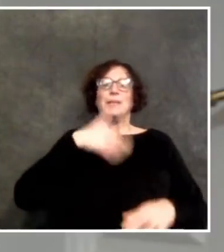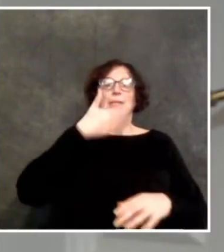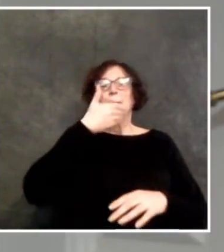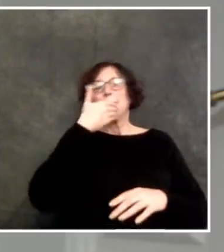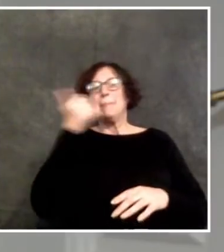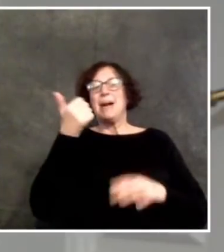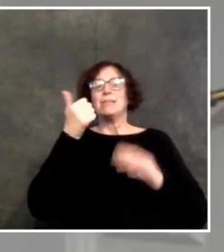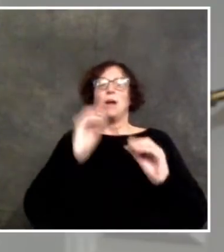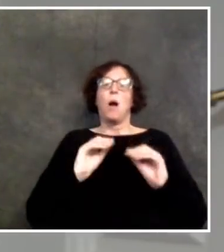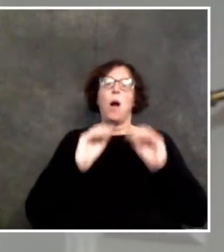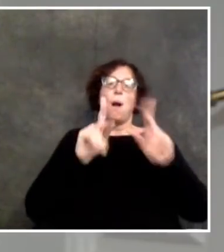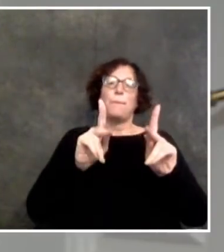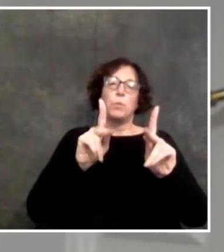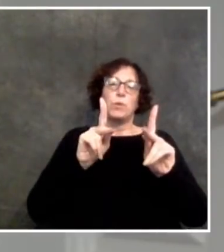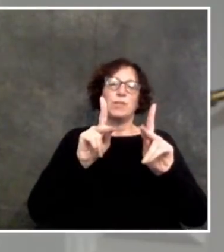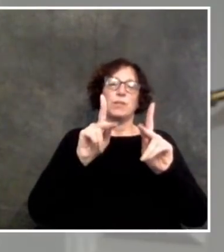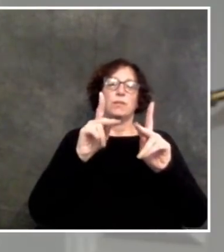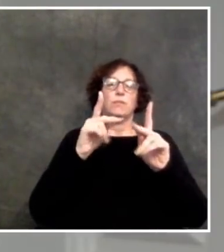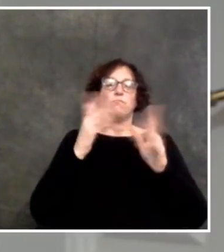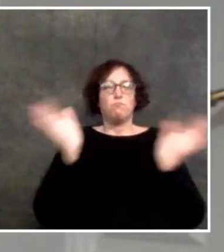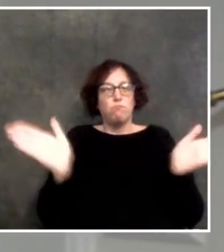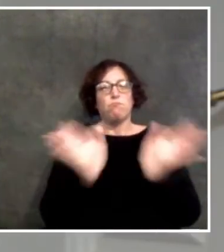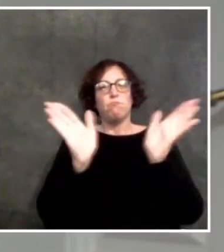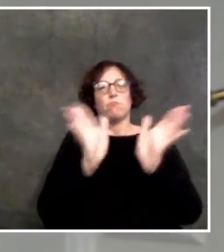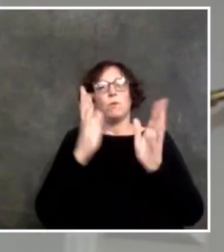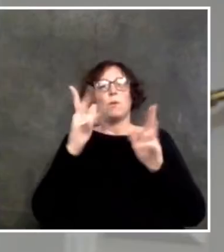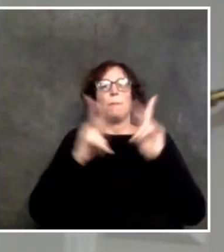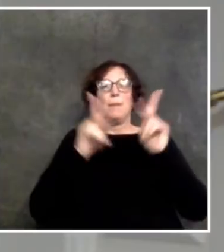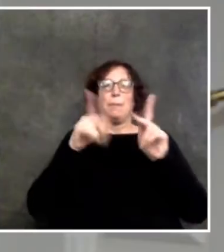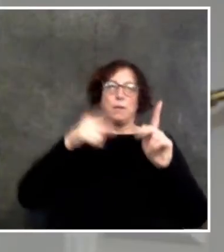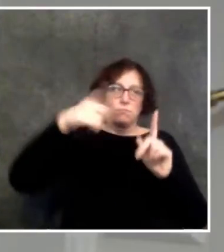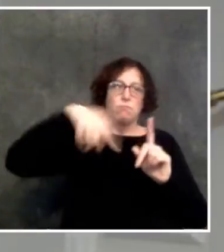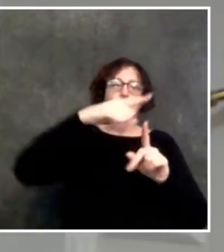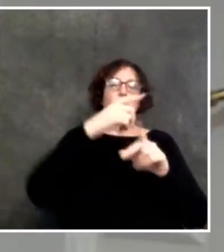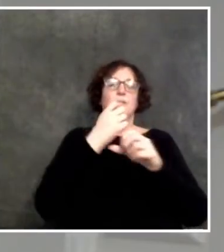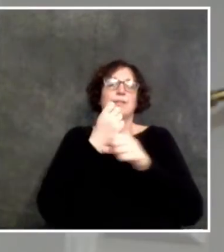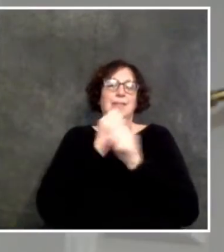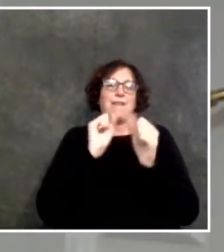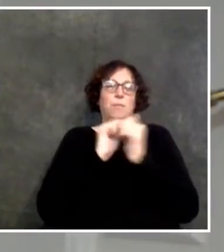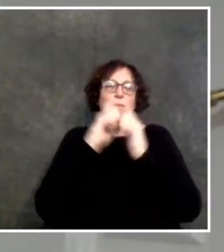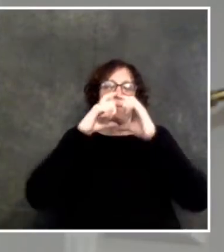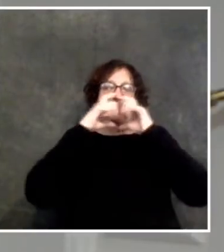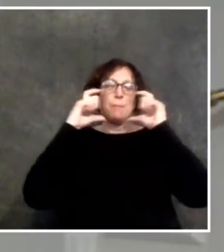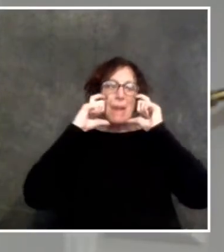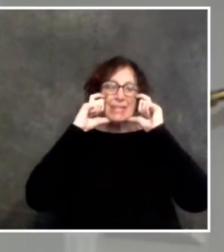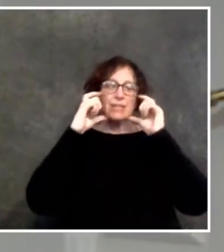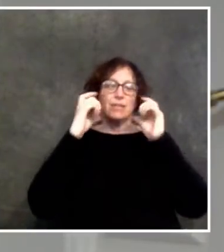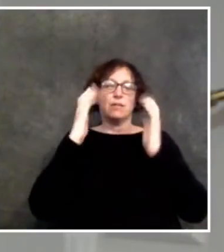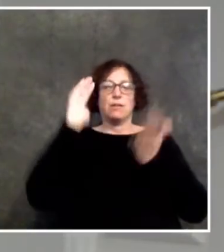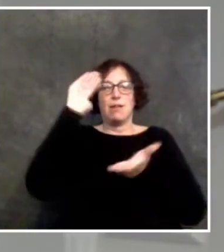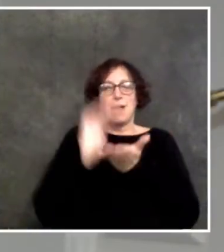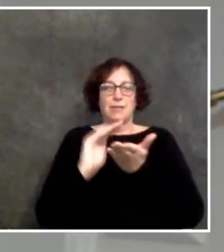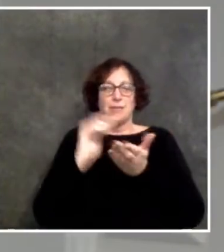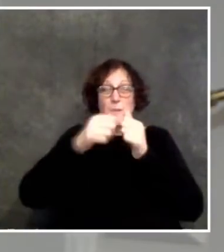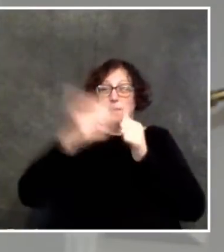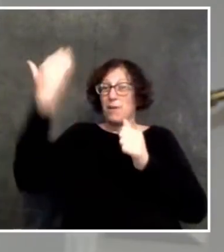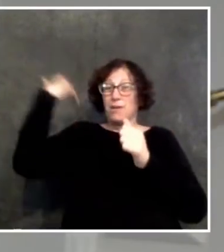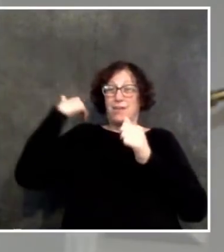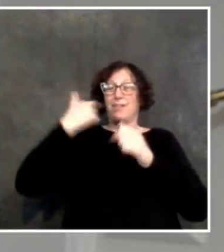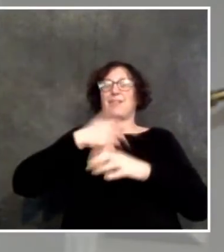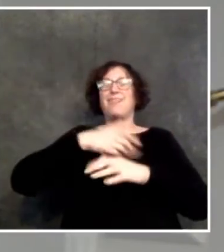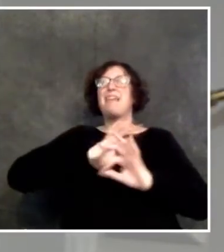and become part of the cultural shift of more civic accountability for our community's health.